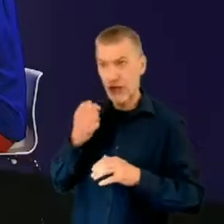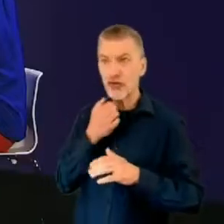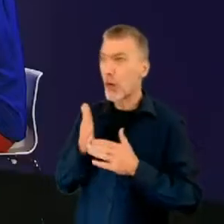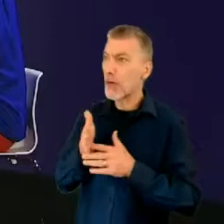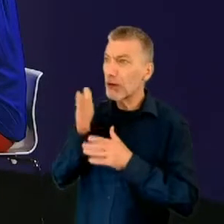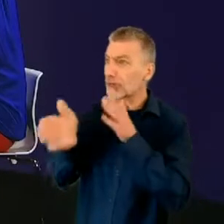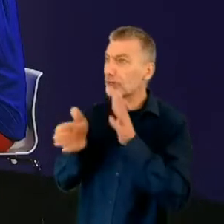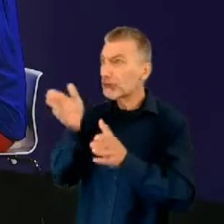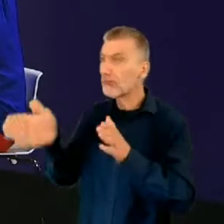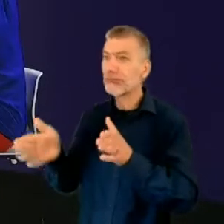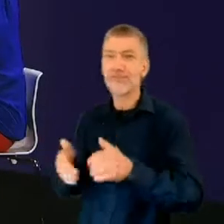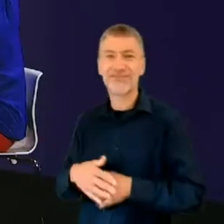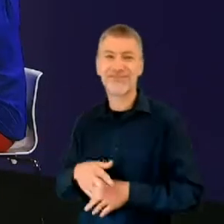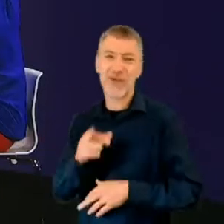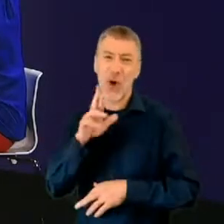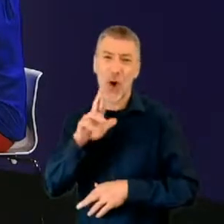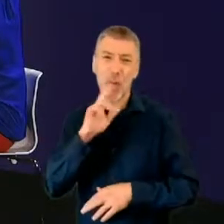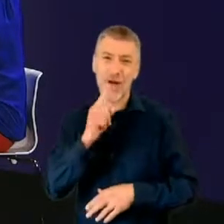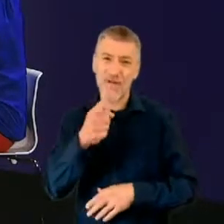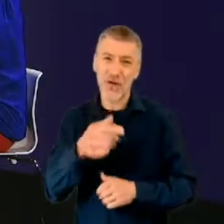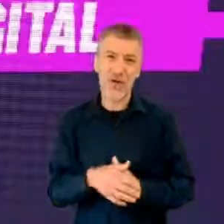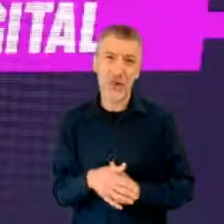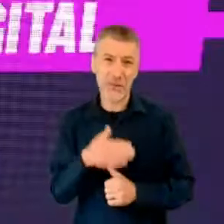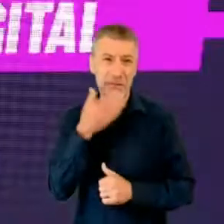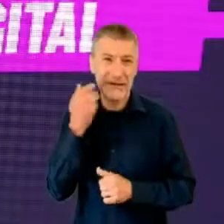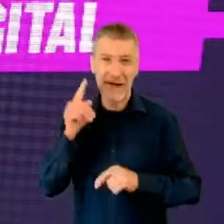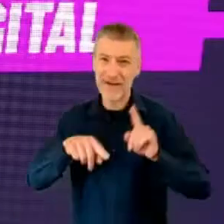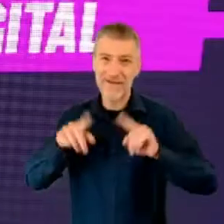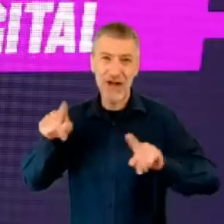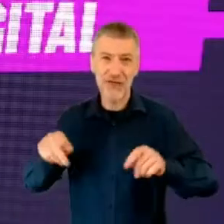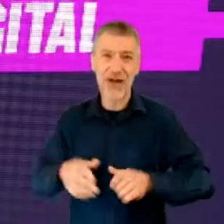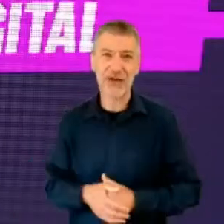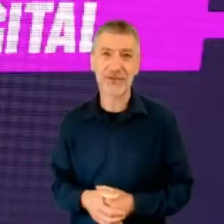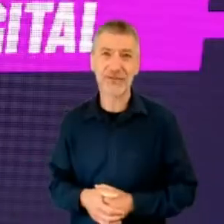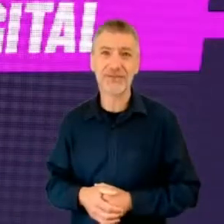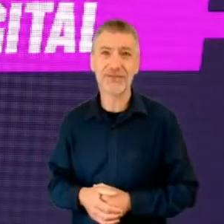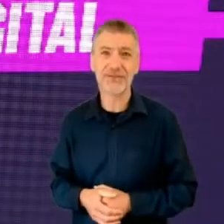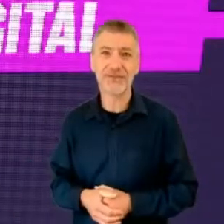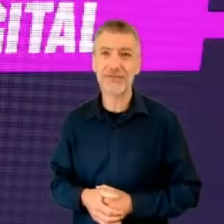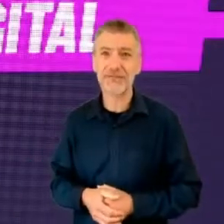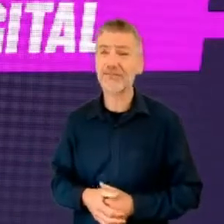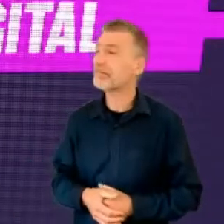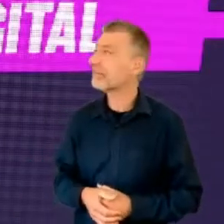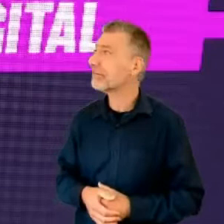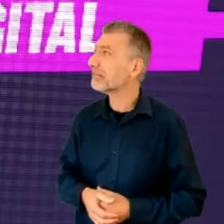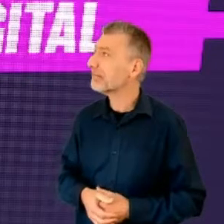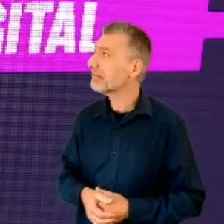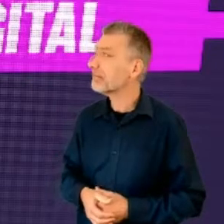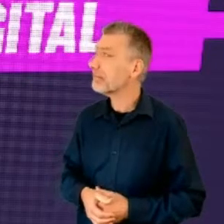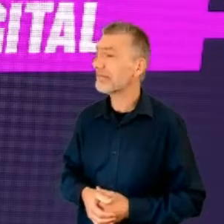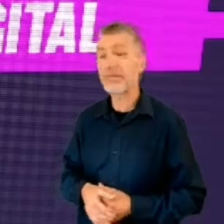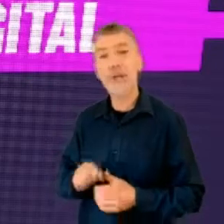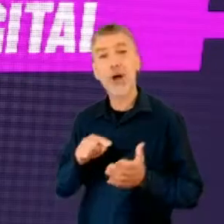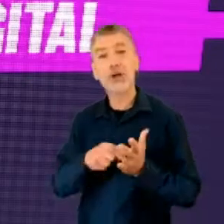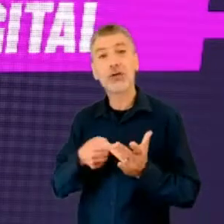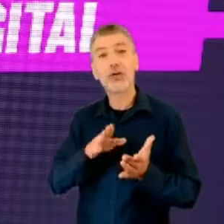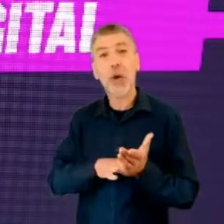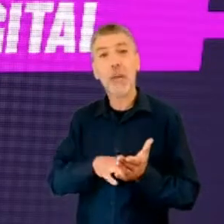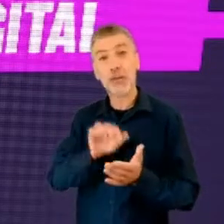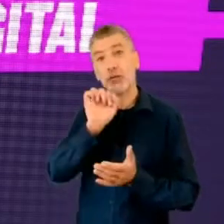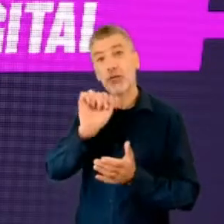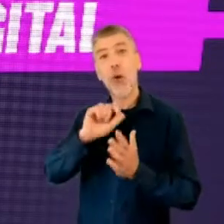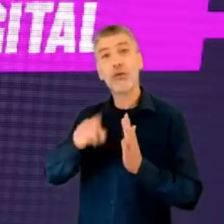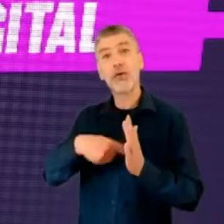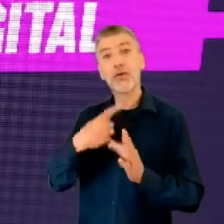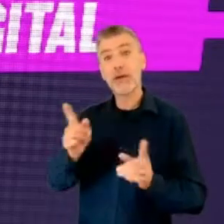round soon, because that is lovely to have that variation, really, isn't it? Yeah. And for Tom, what projects are you currently